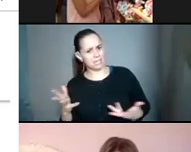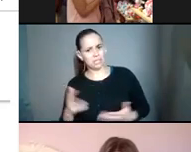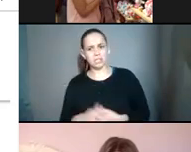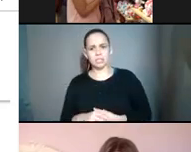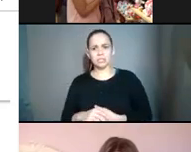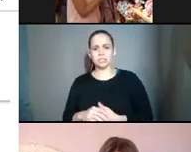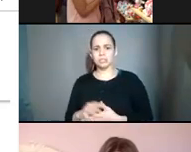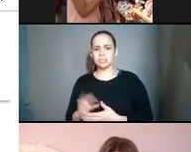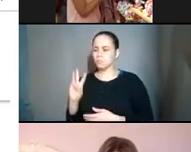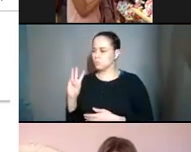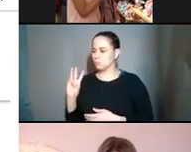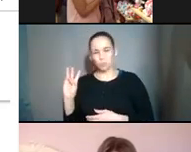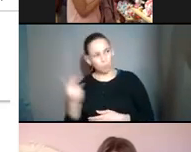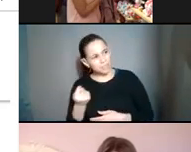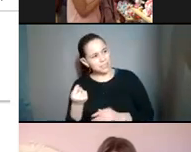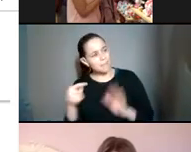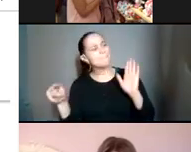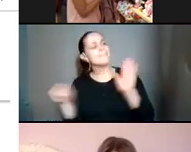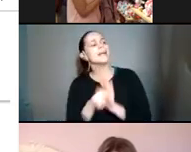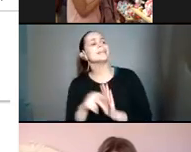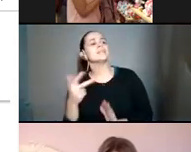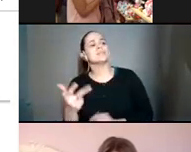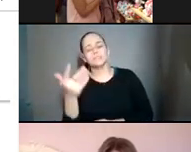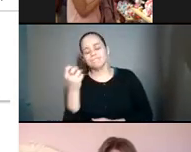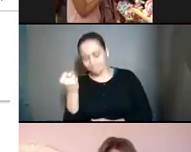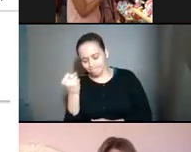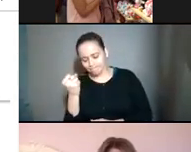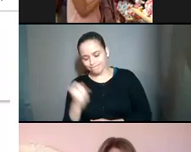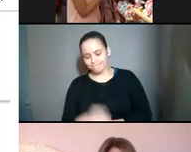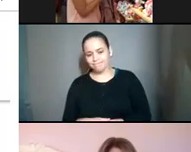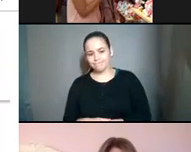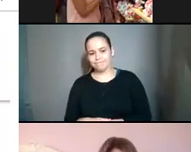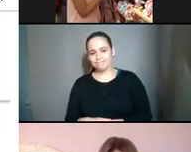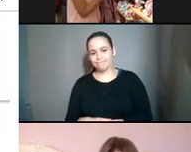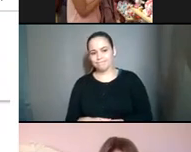Like a -3. Dang it! Okay, that's